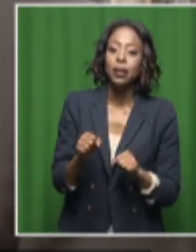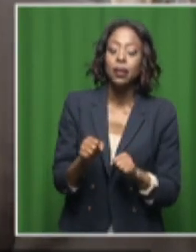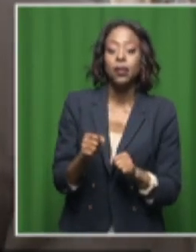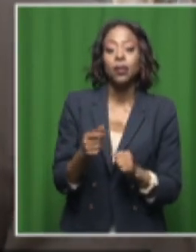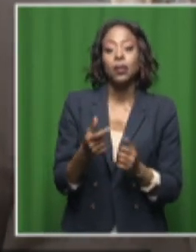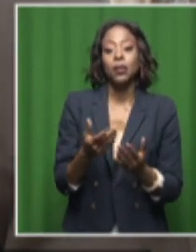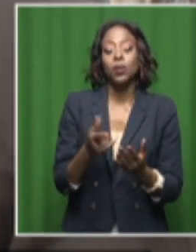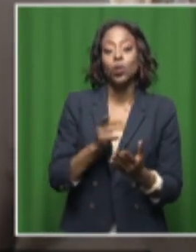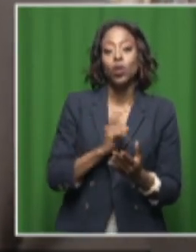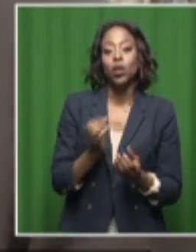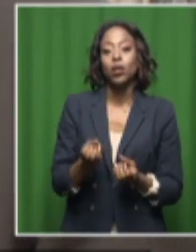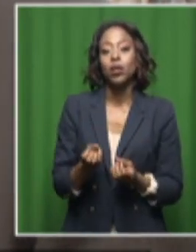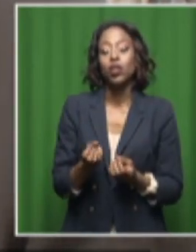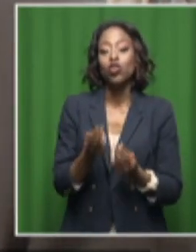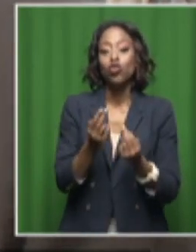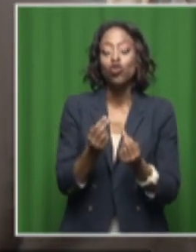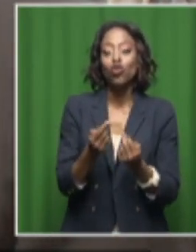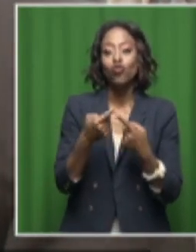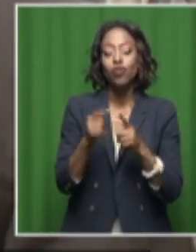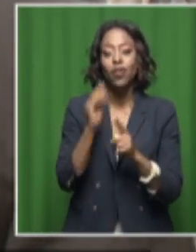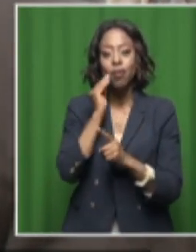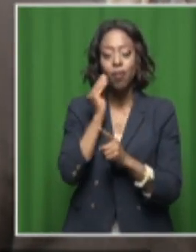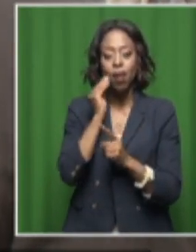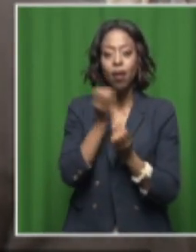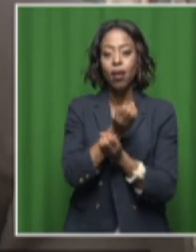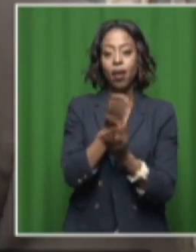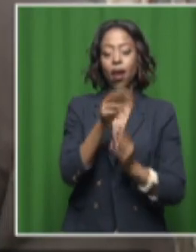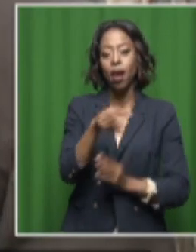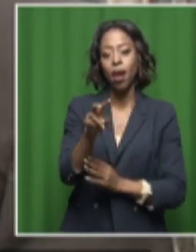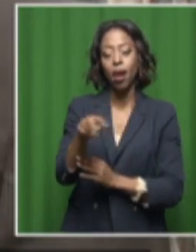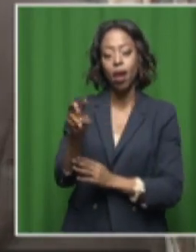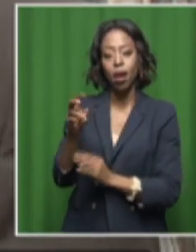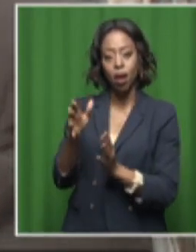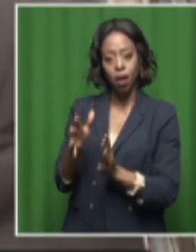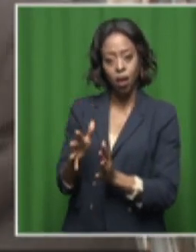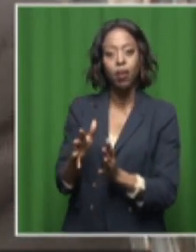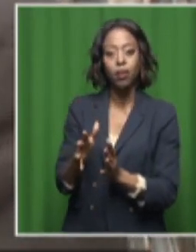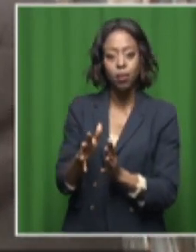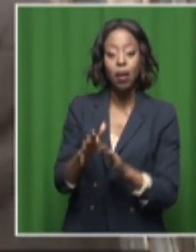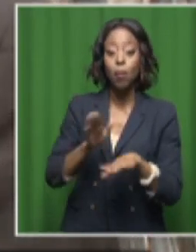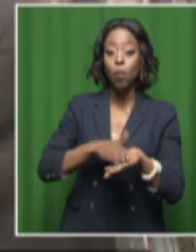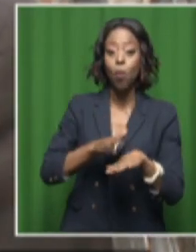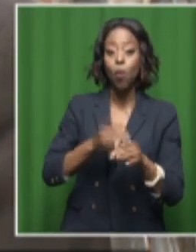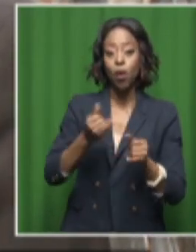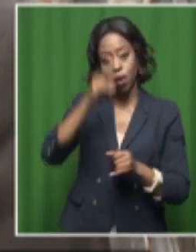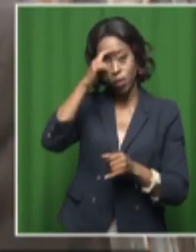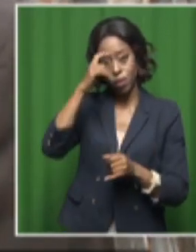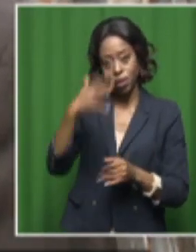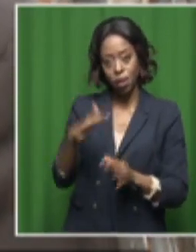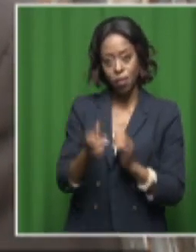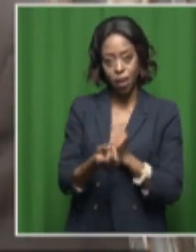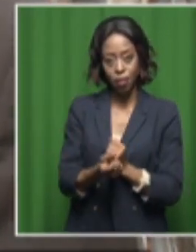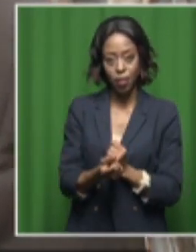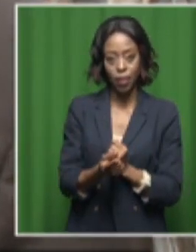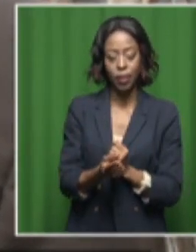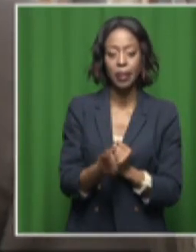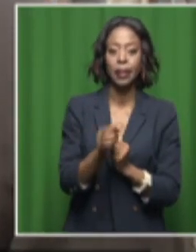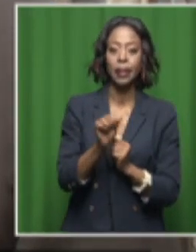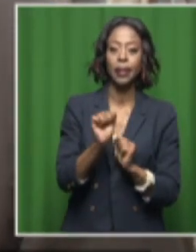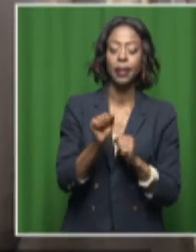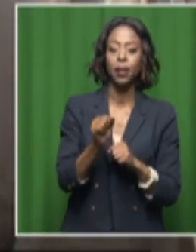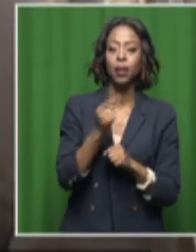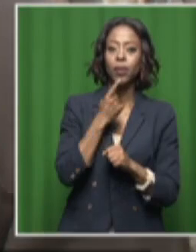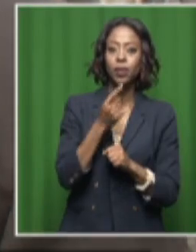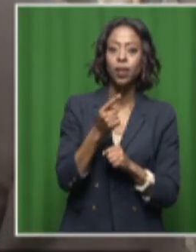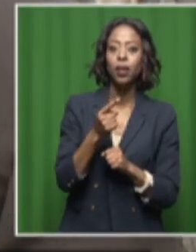able to provide new and different experiences to the tourists, particularly now during the summer campaign. We say